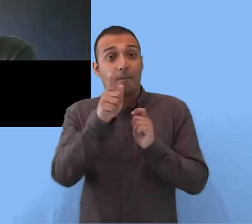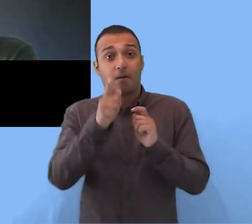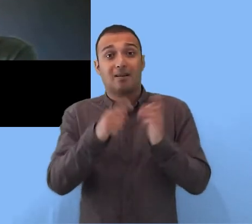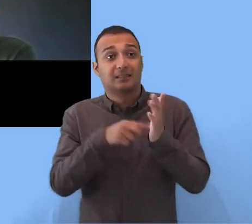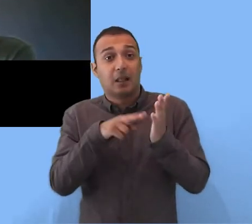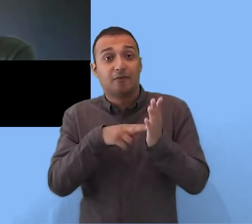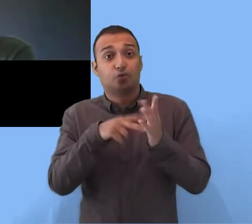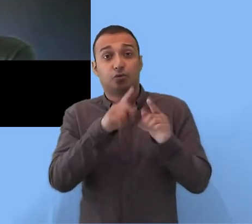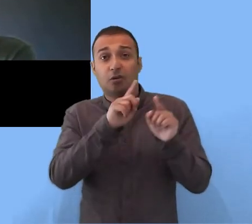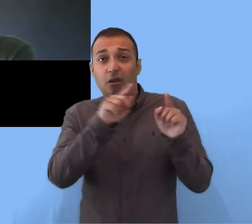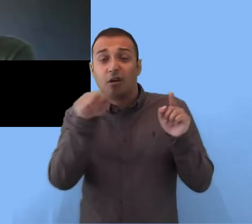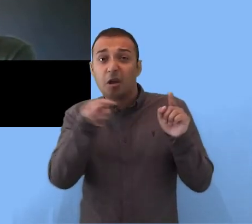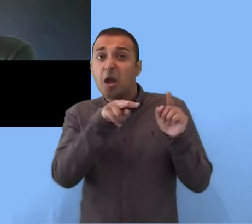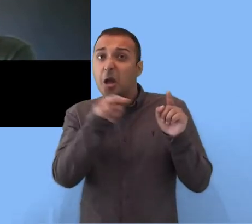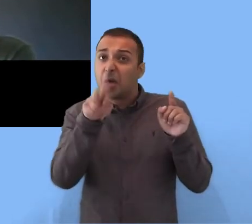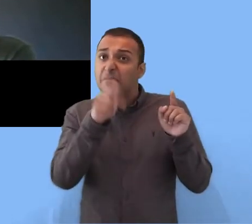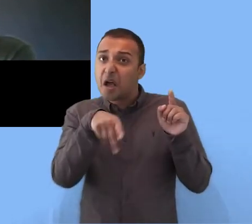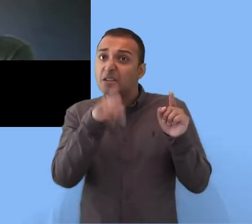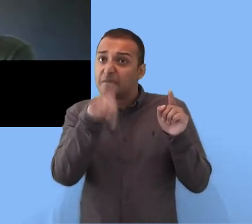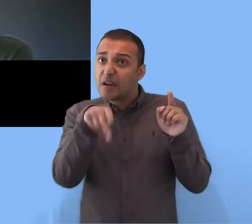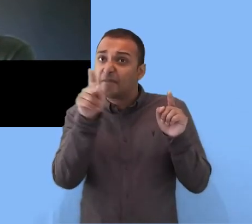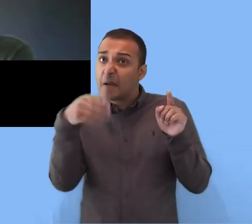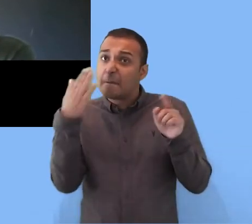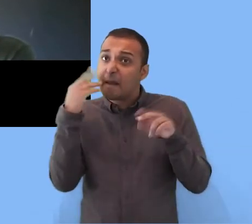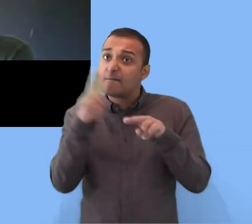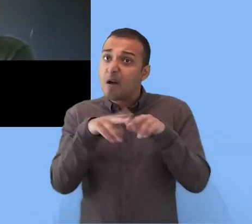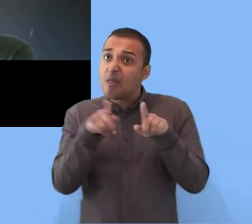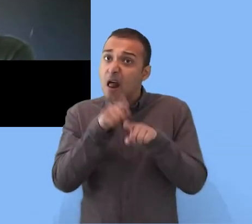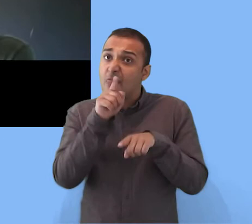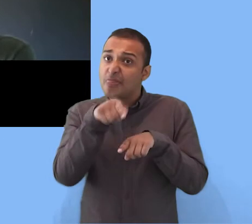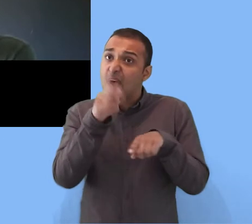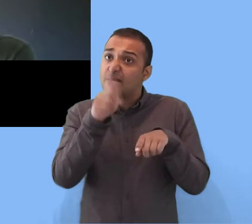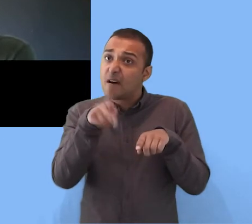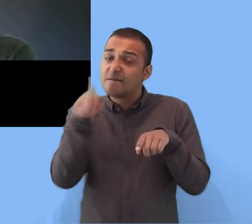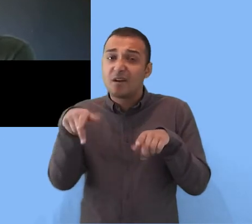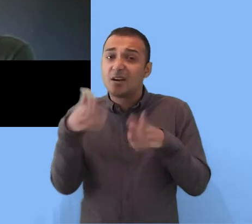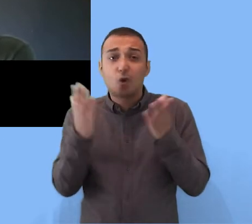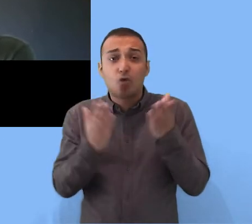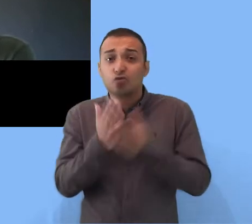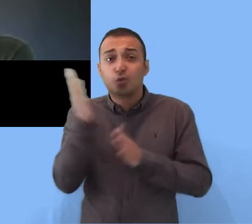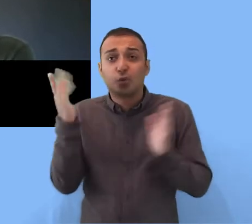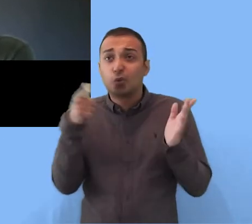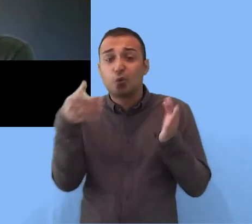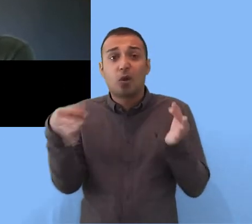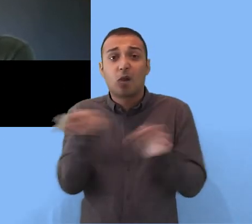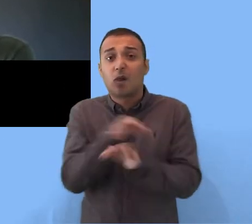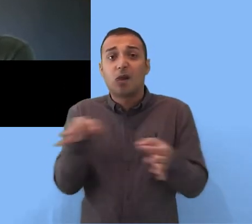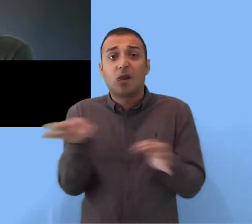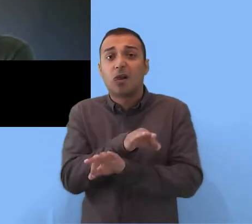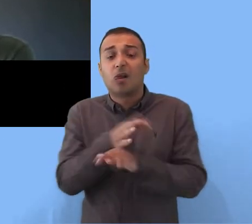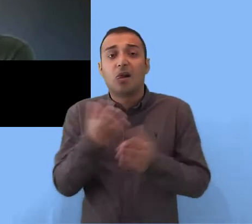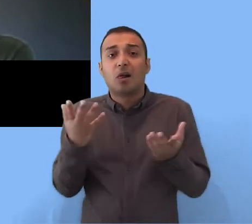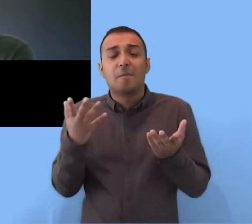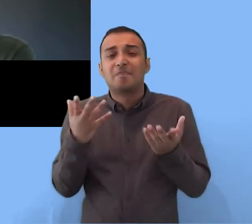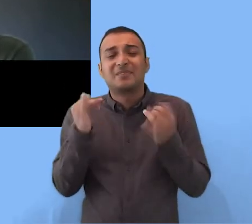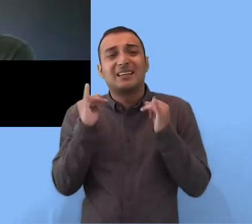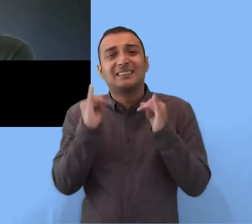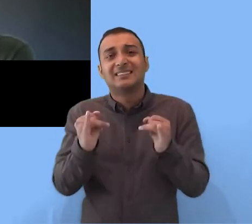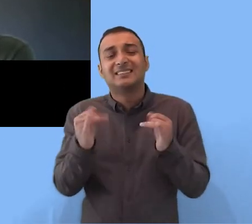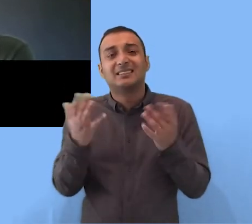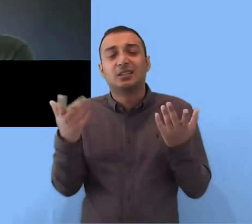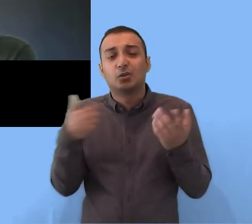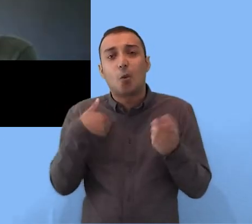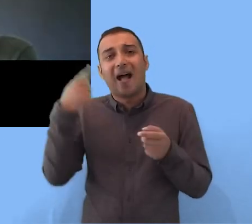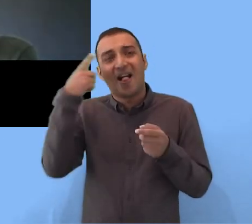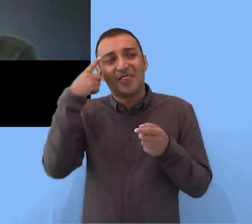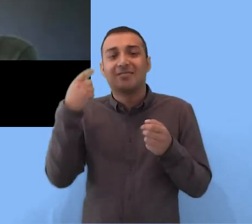other races too, you know, are seen as the bottom of the bottom, may I say. So I think there's more